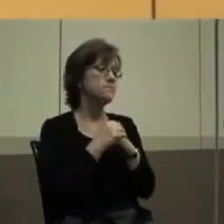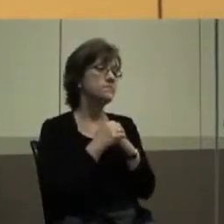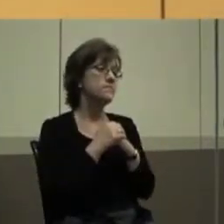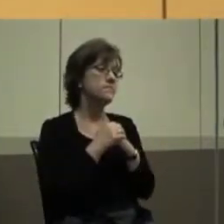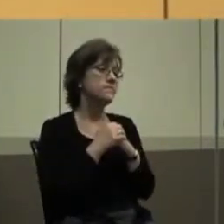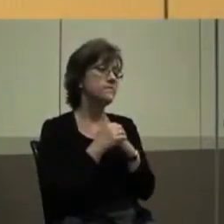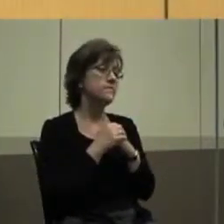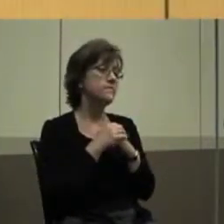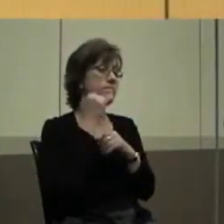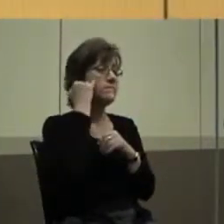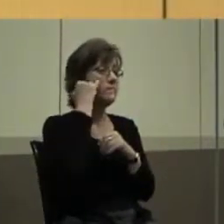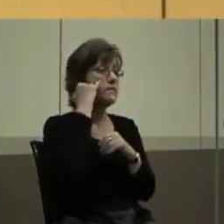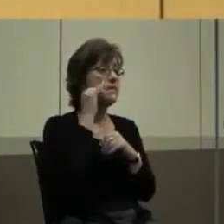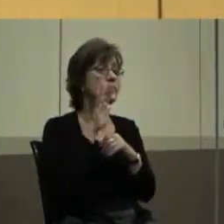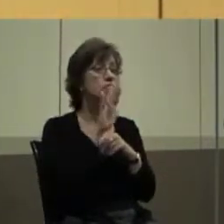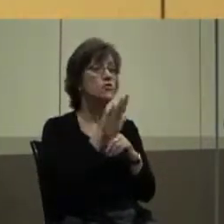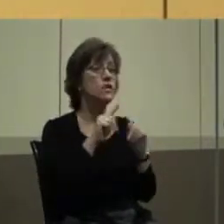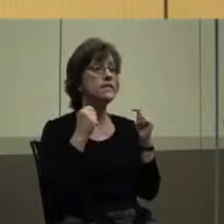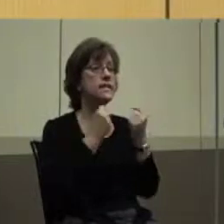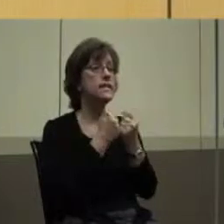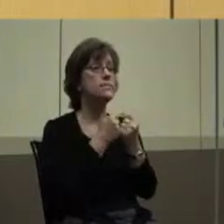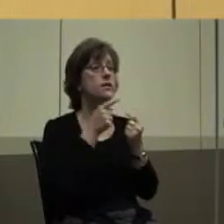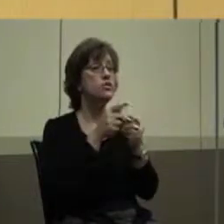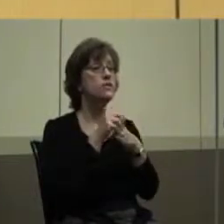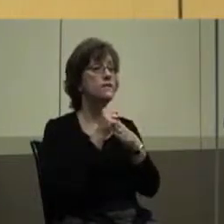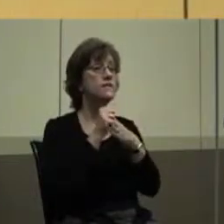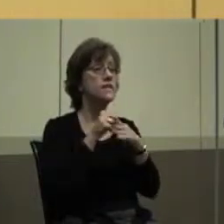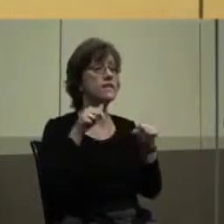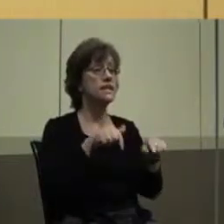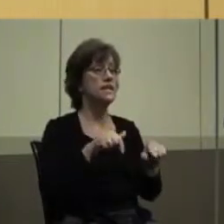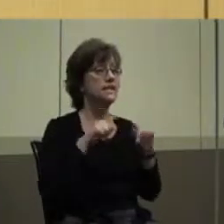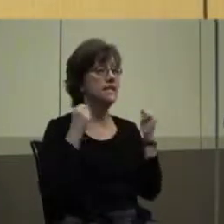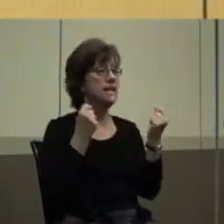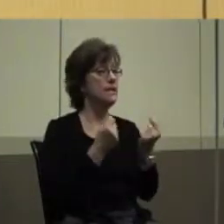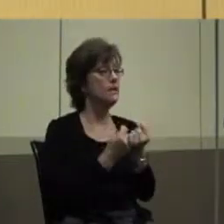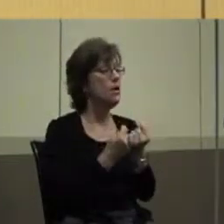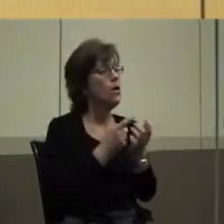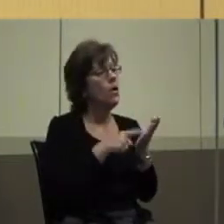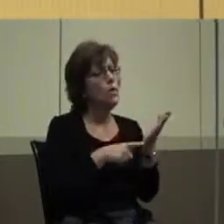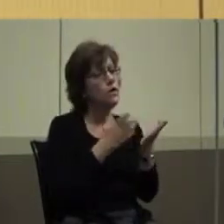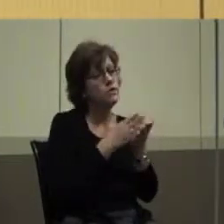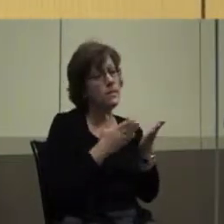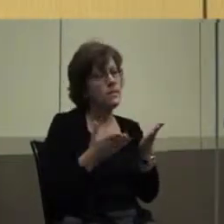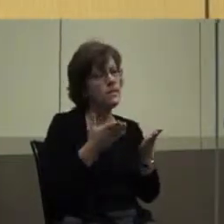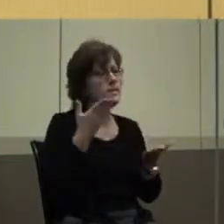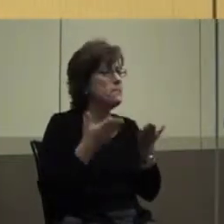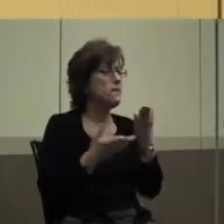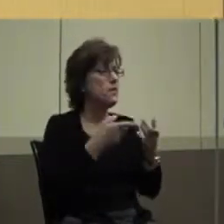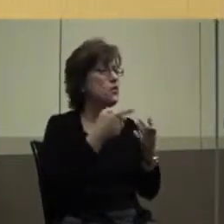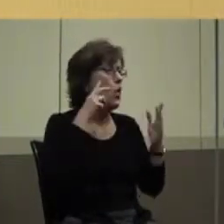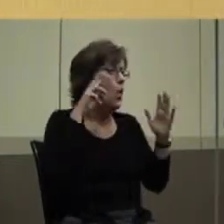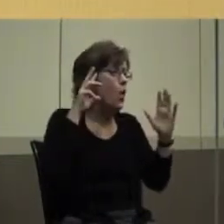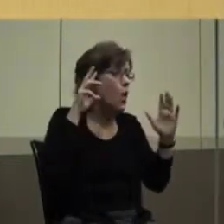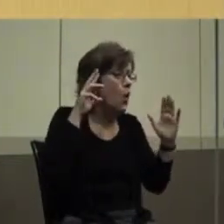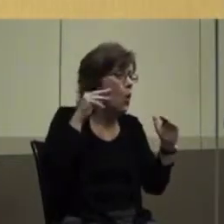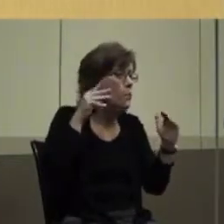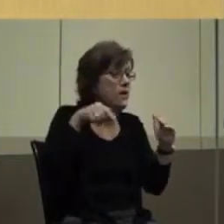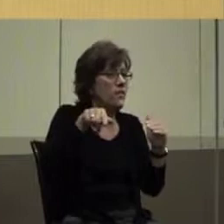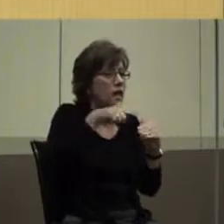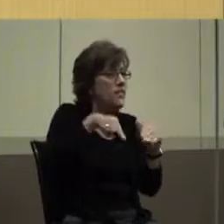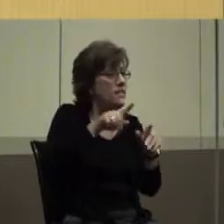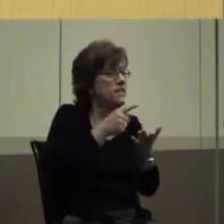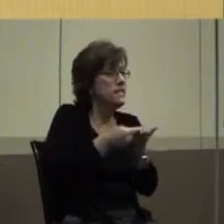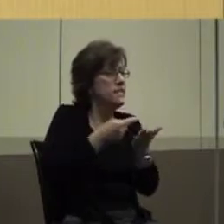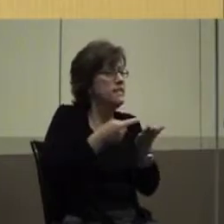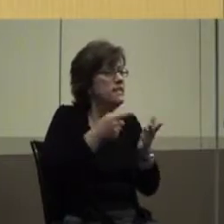team, and you were facilitating this team, what are some things that you might hope that they discuss when you talk about how they